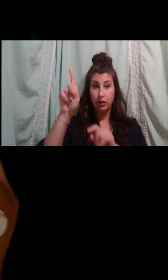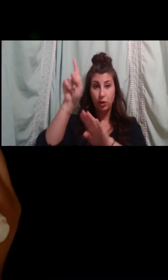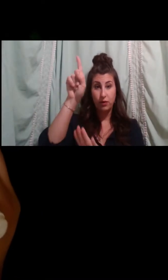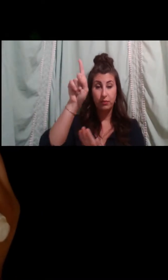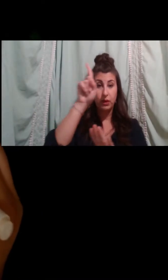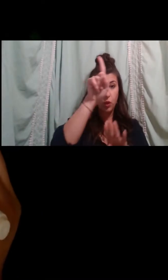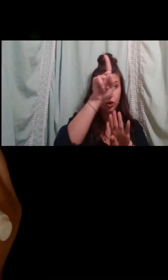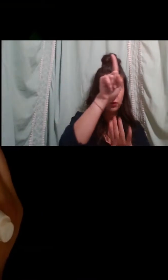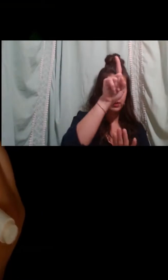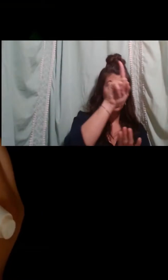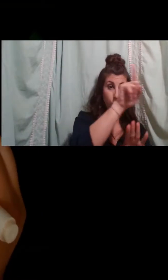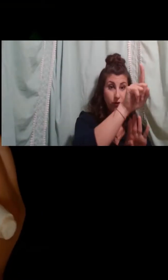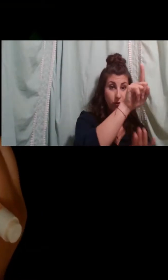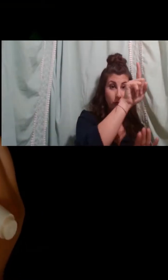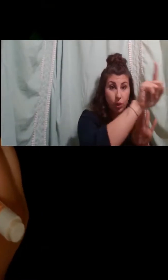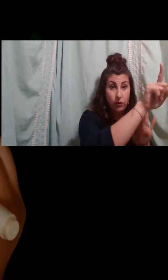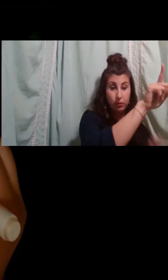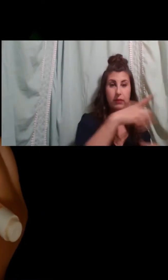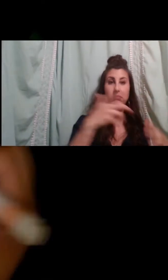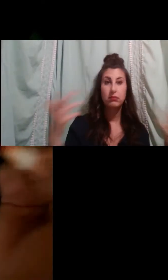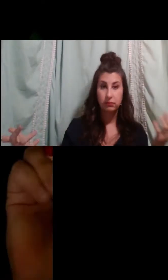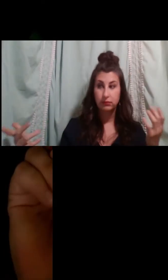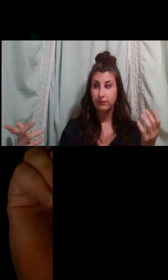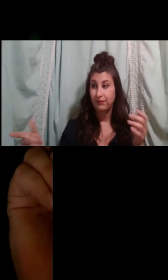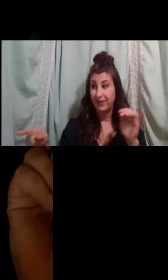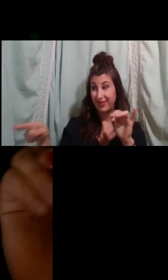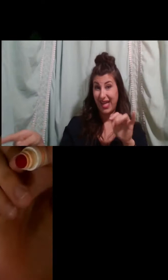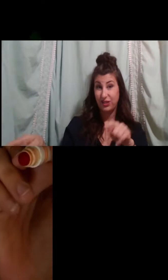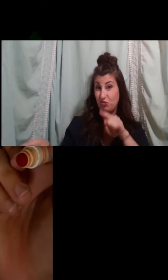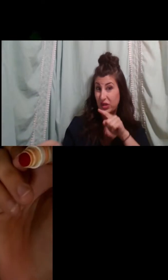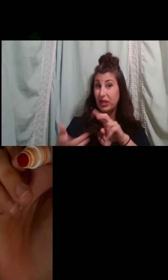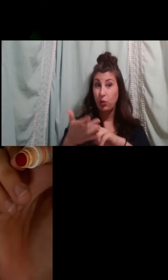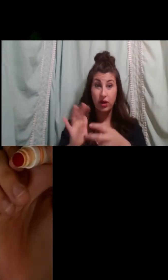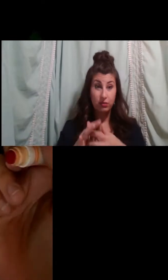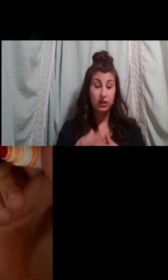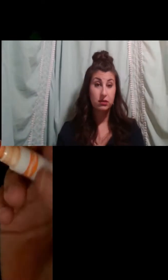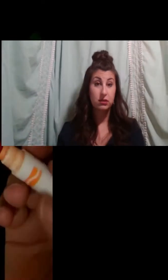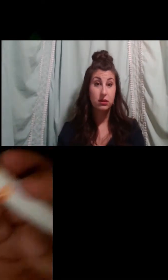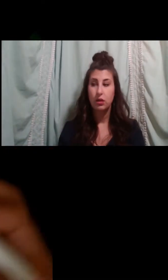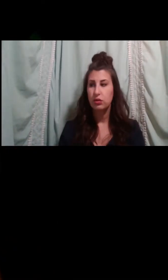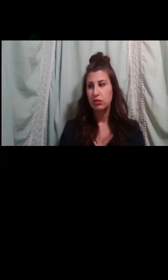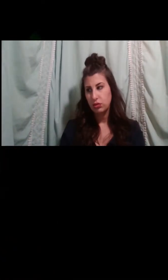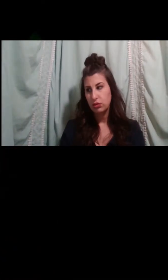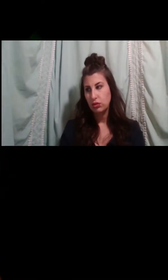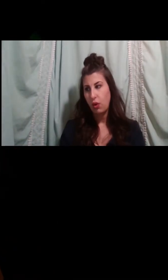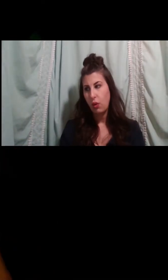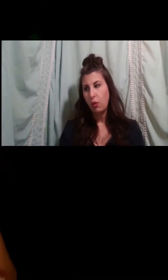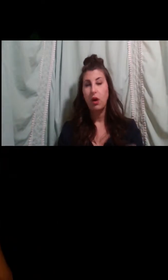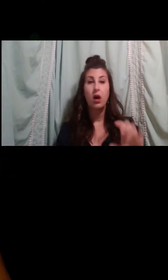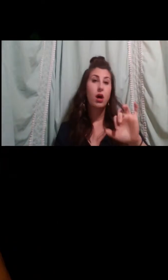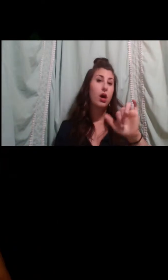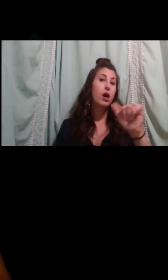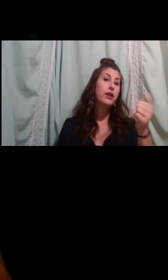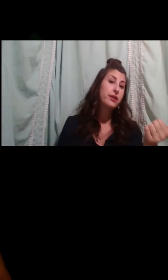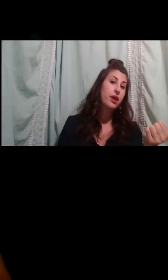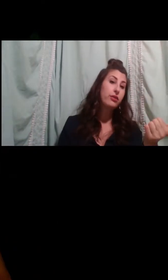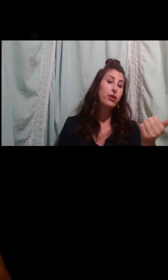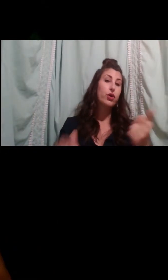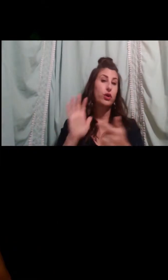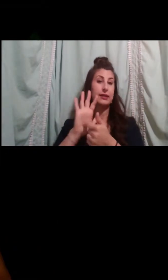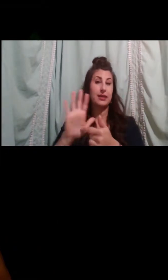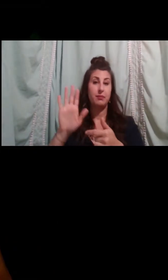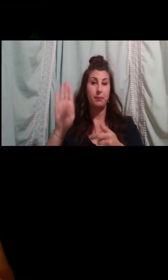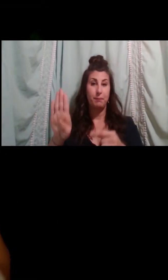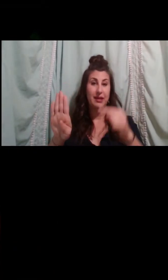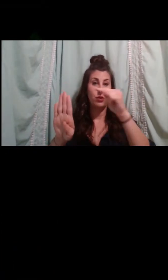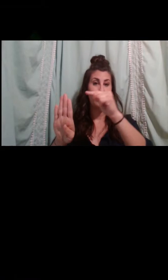over b, 1 over b, and 1 over b. Okay, that's what that really means. So here's another example with b to the